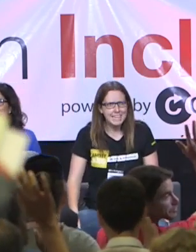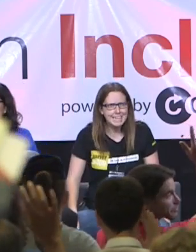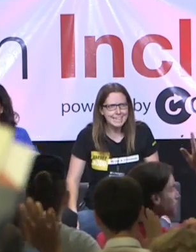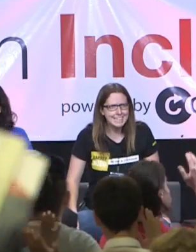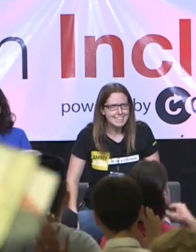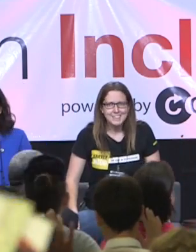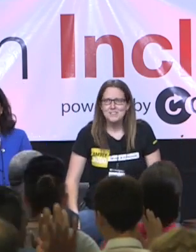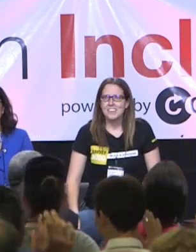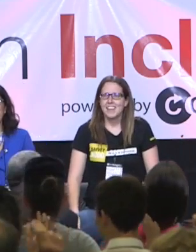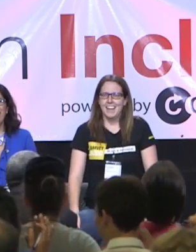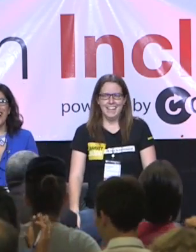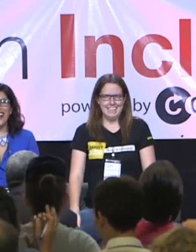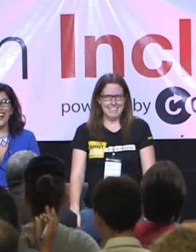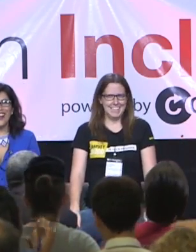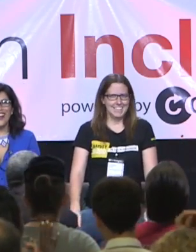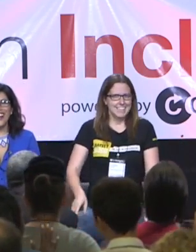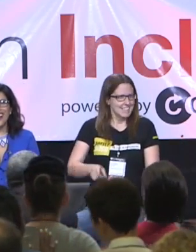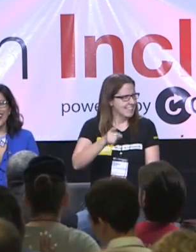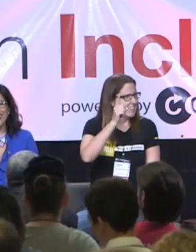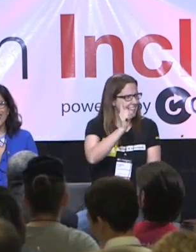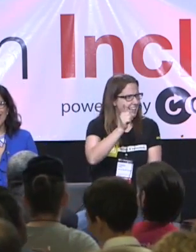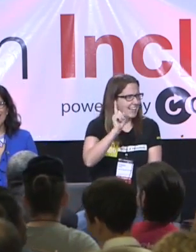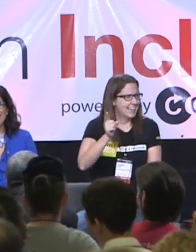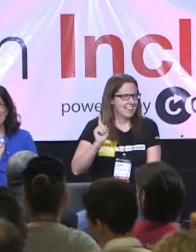Are you kidding?